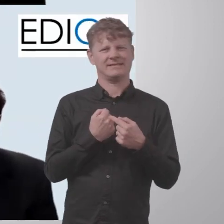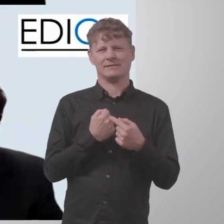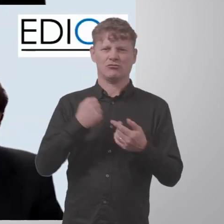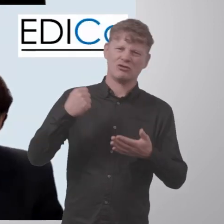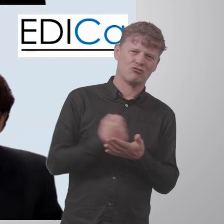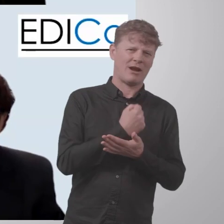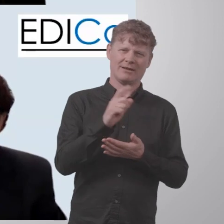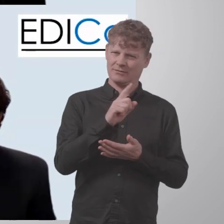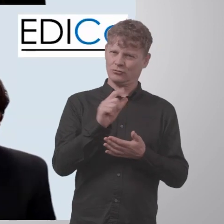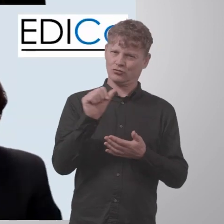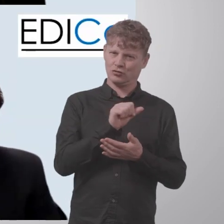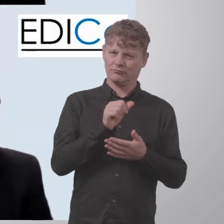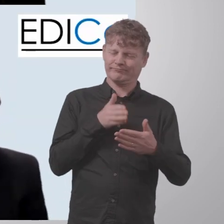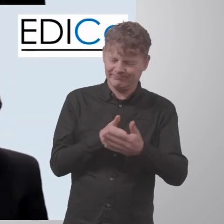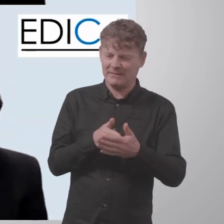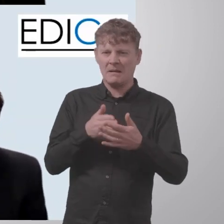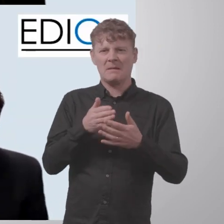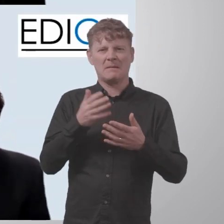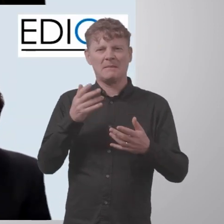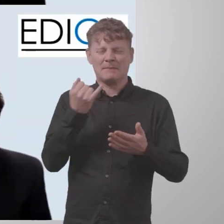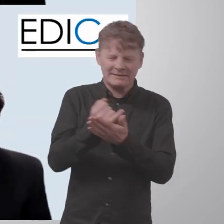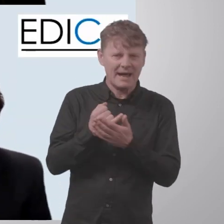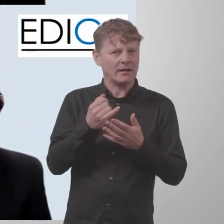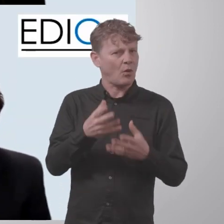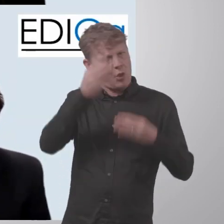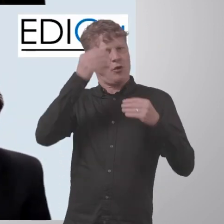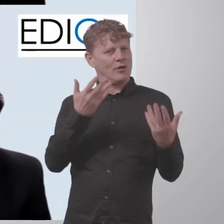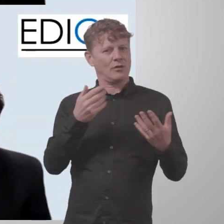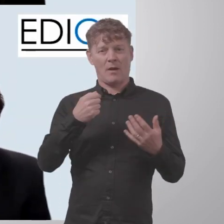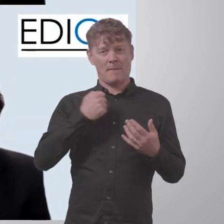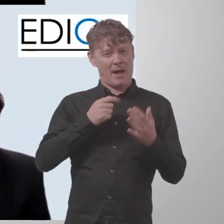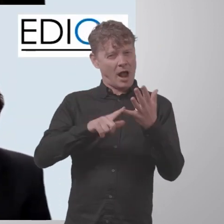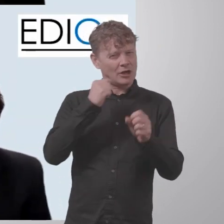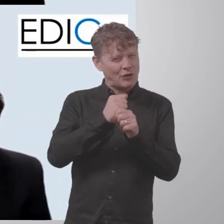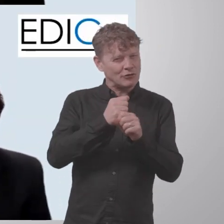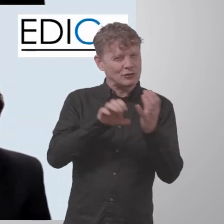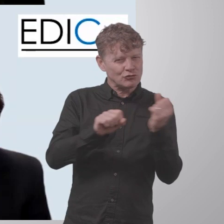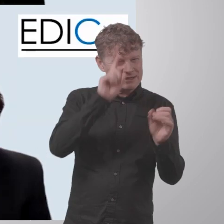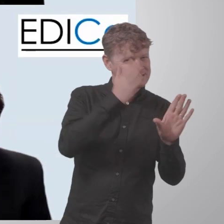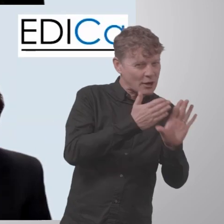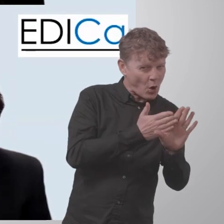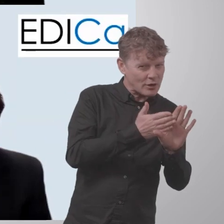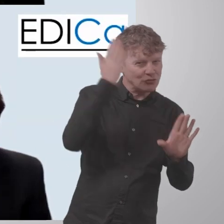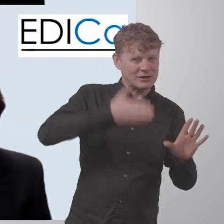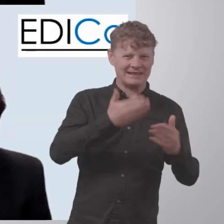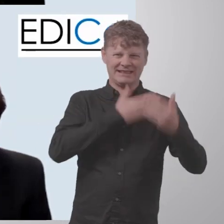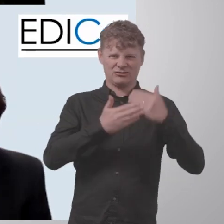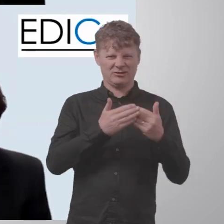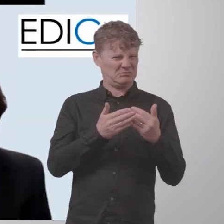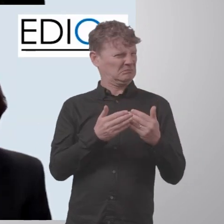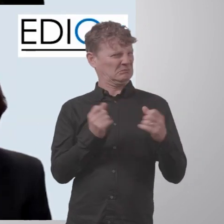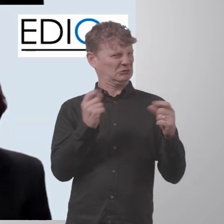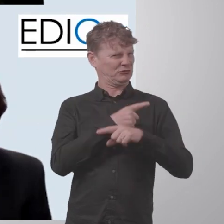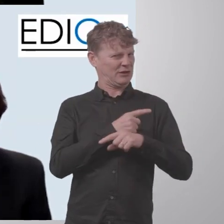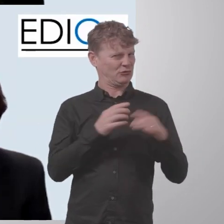had an odd academic background. My undergraduate degree was psychology and history, which is an odd combination. I did an